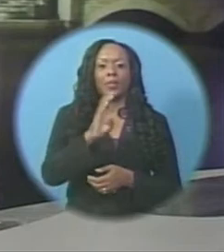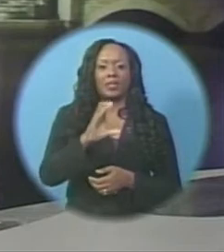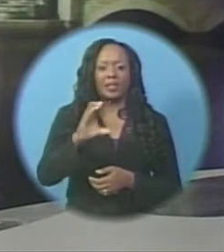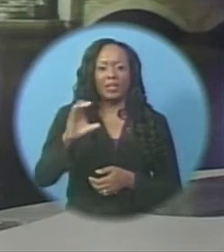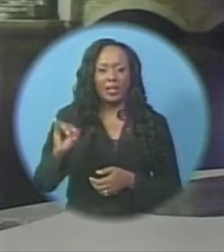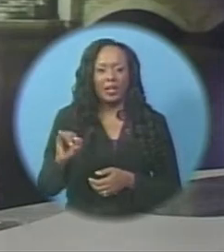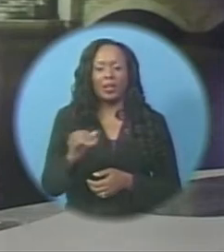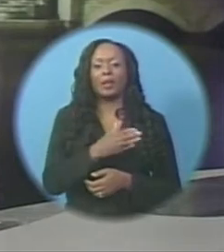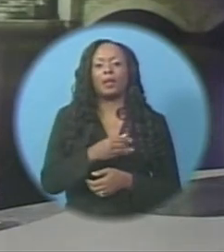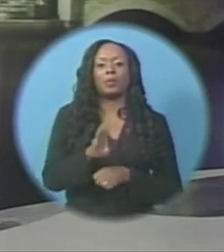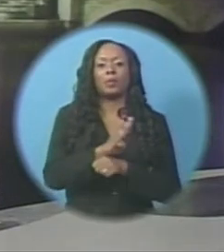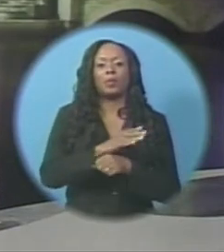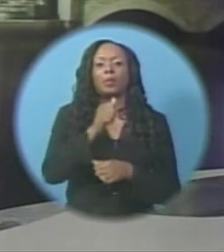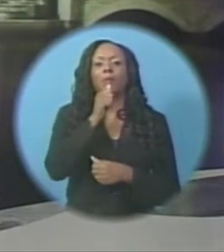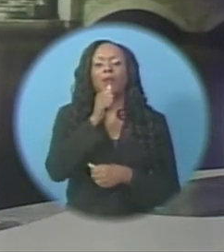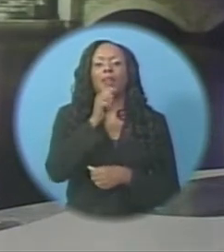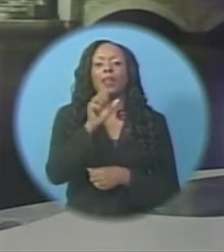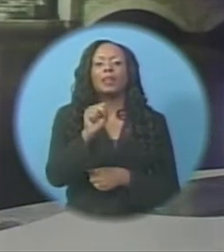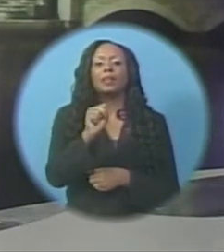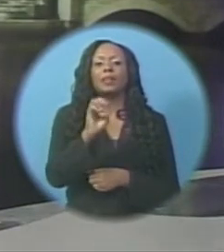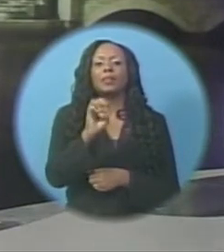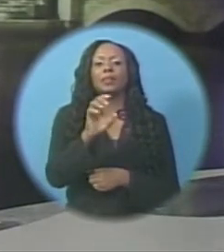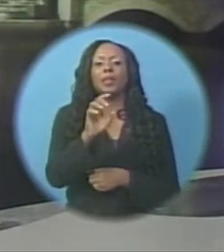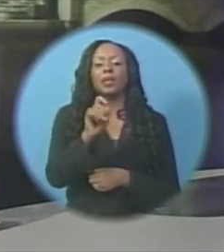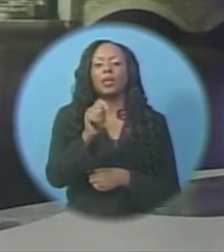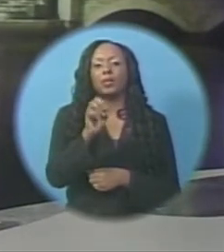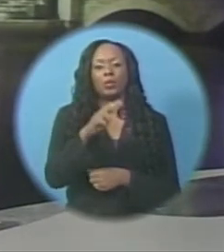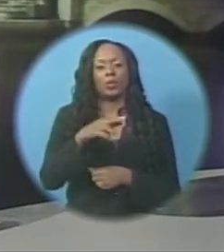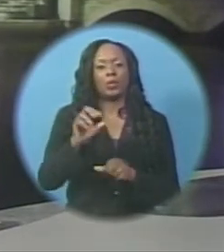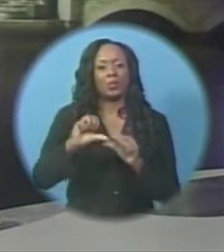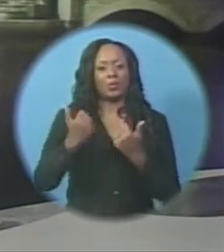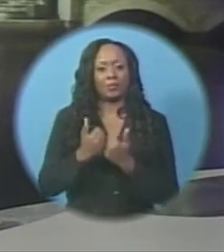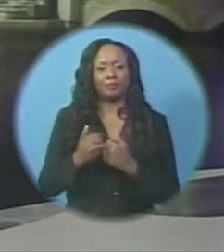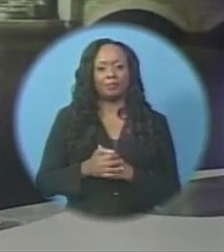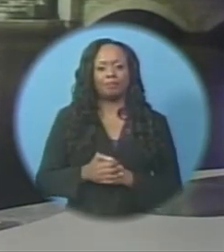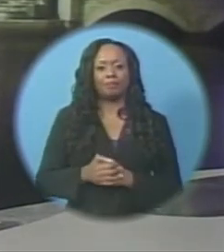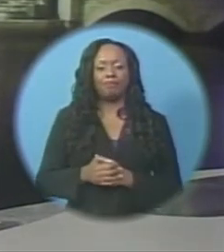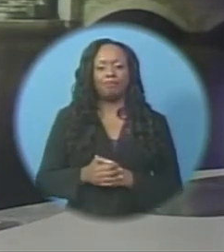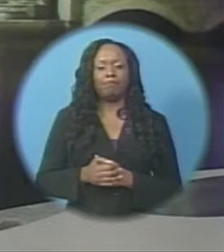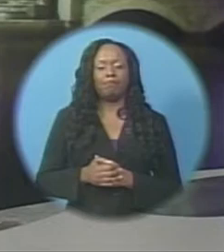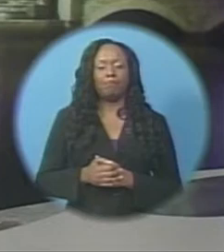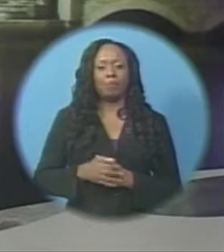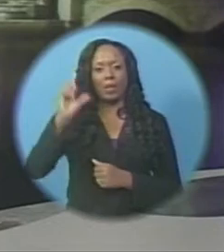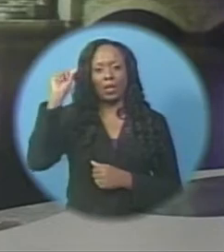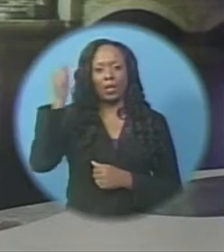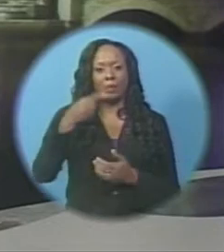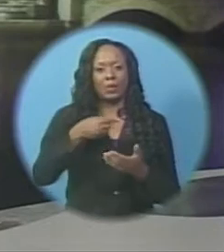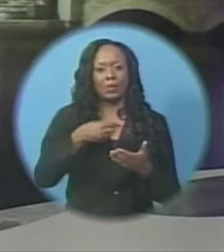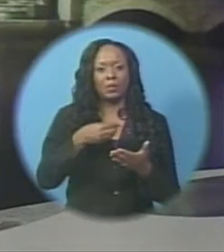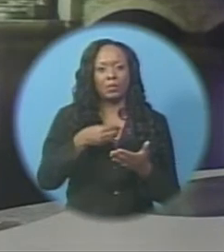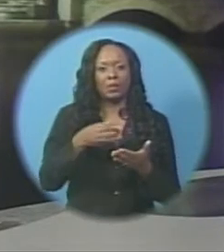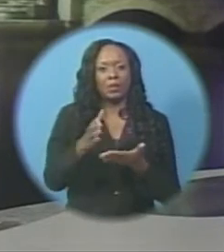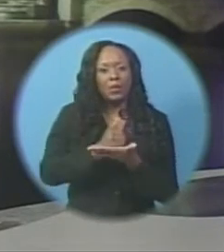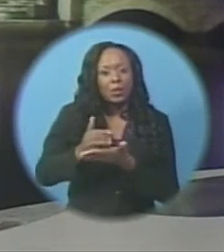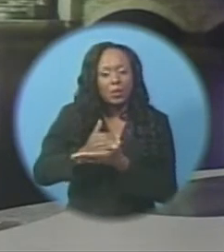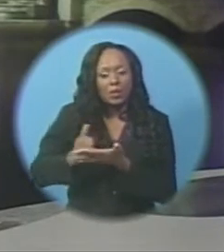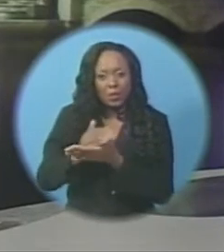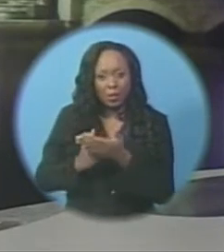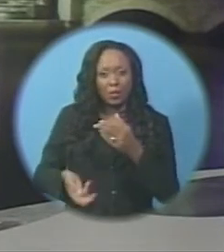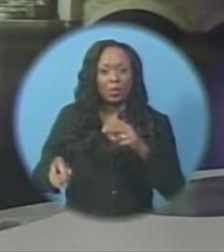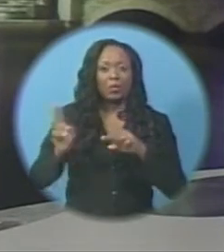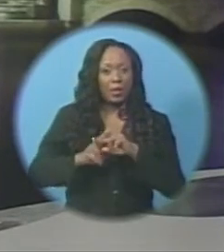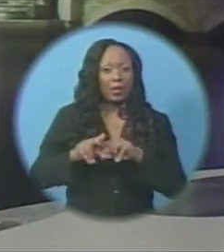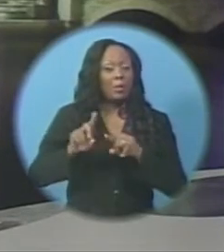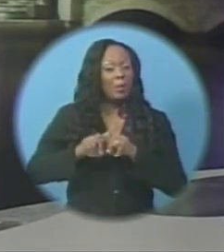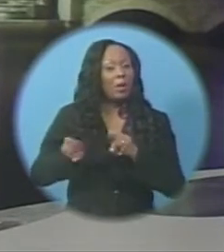and the Barbados Private Sector Association. Well, government's revenue for last year was up, but so too was its debt. As it relates